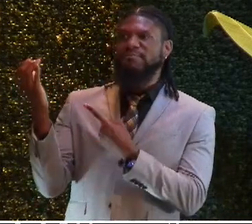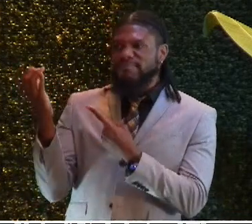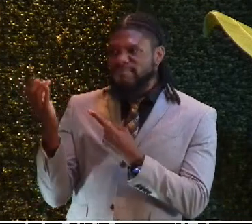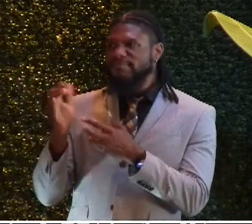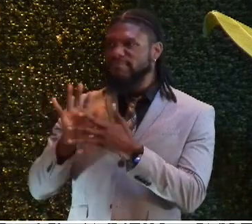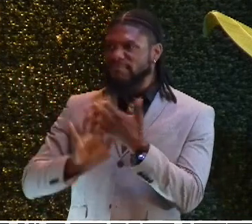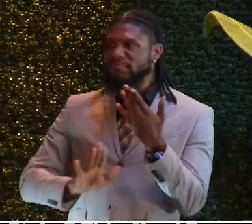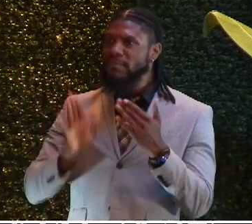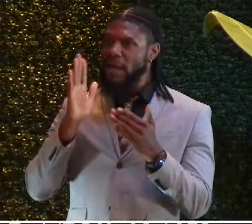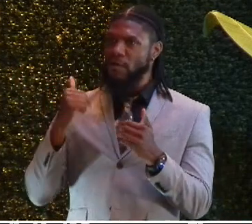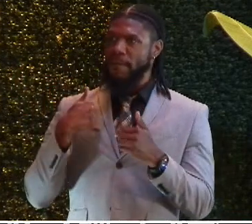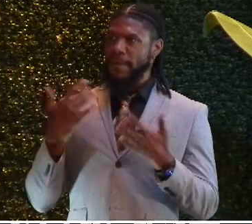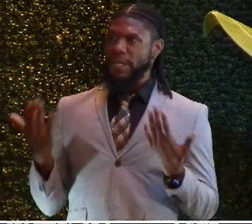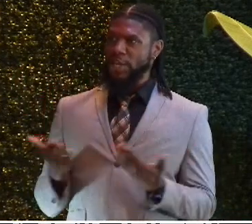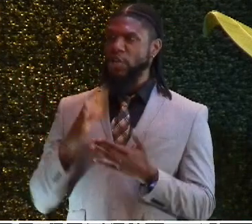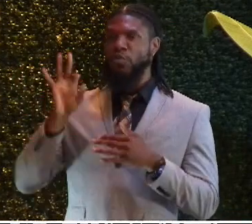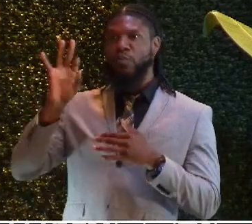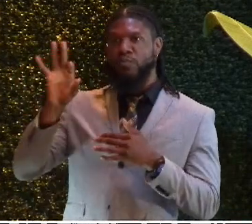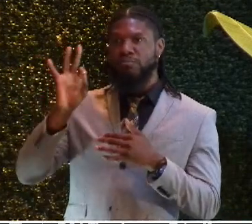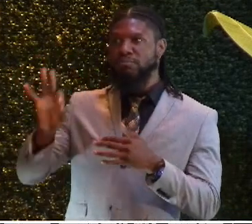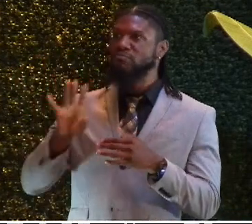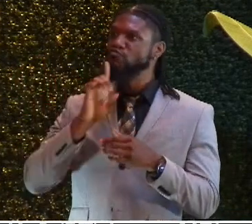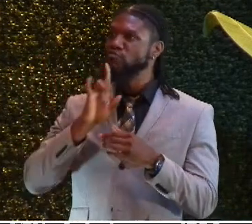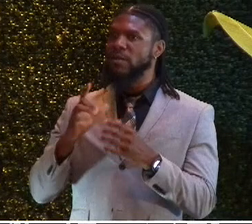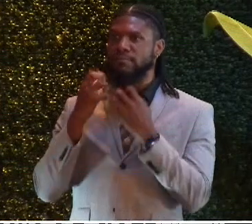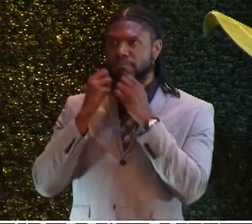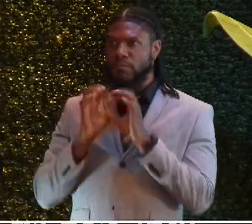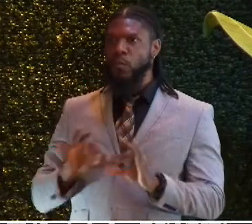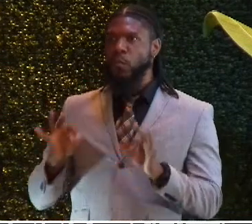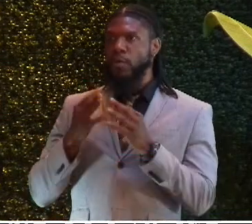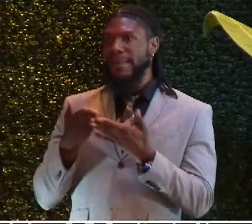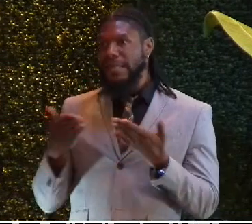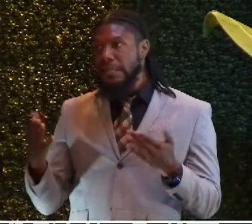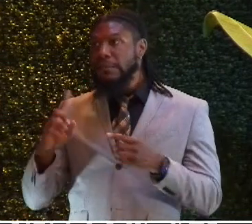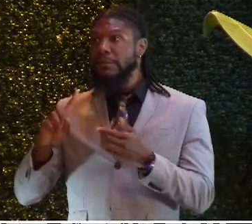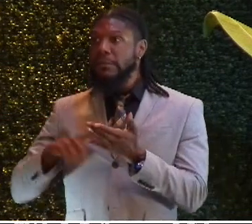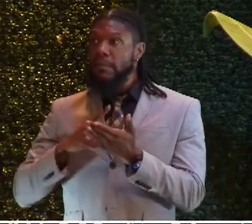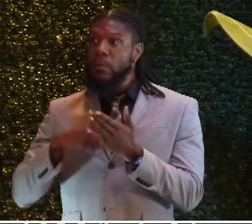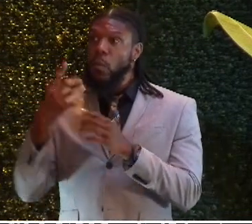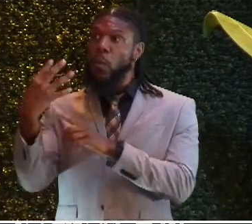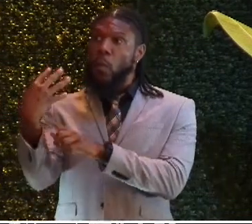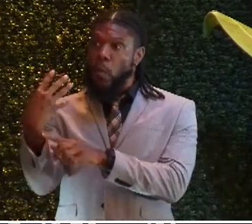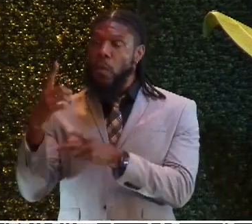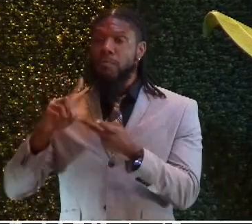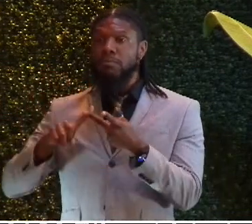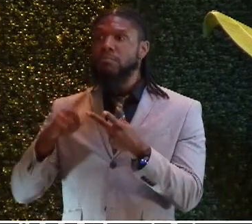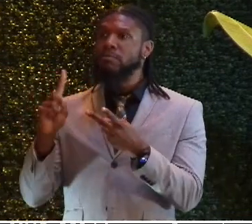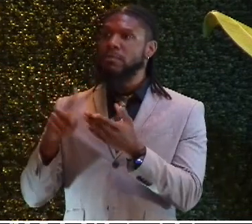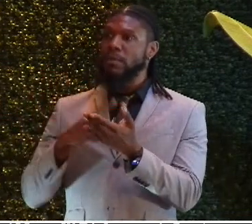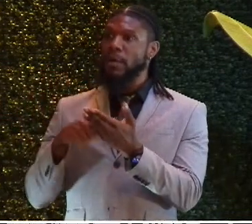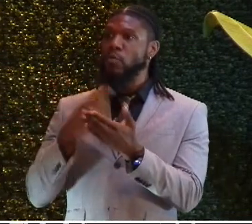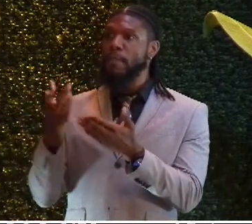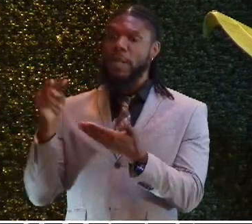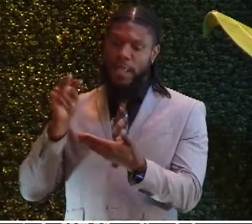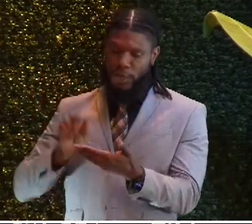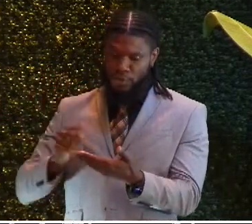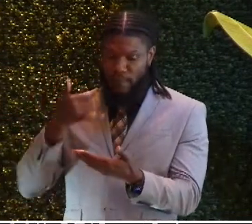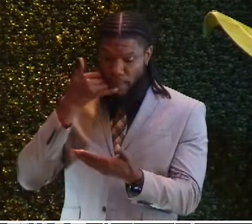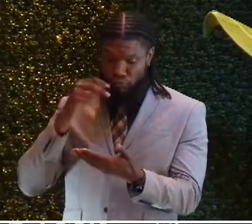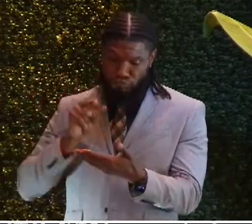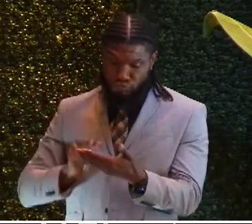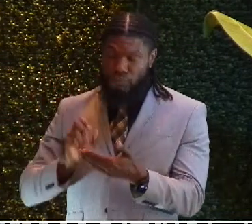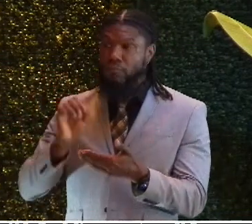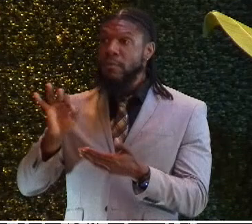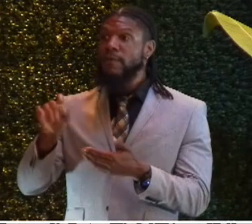be up here saying important things. Sometimes you're going to be recording it. Sometimes you're going to be looking at your phone. And the thing is that if you're